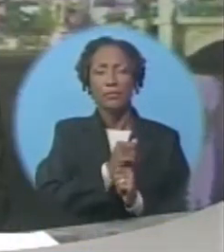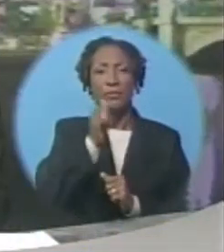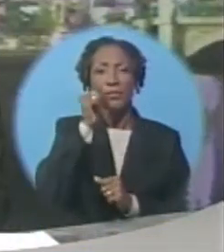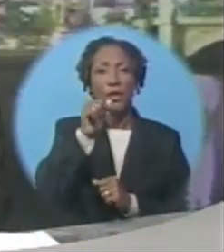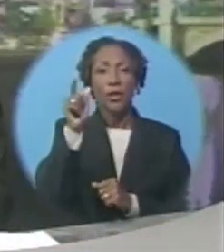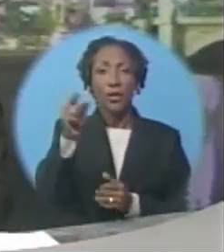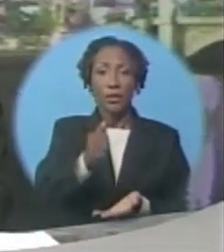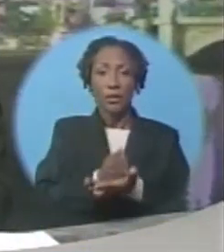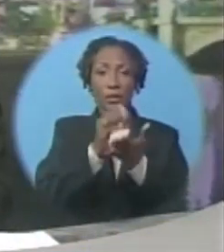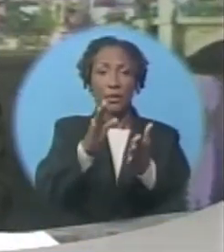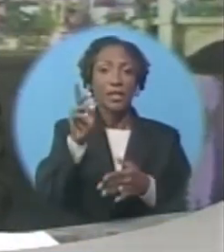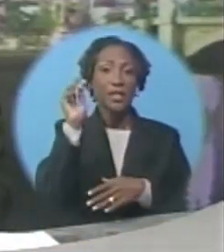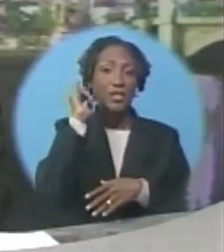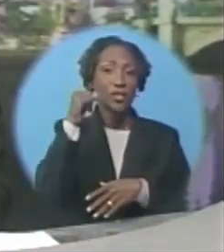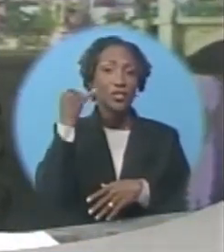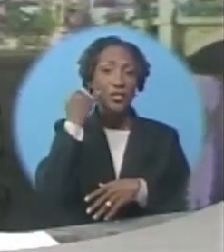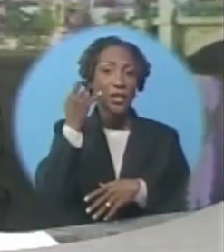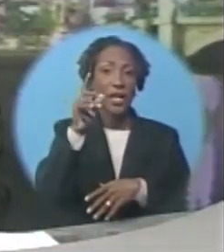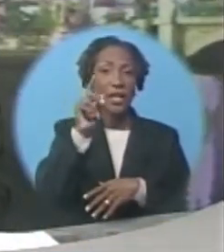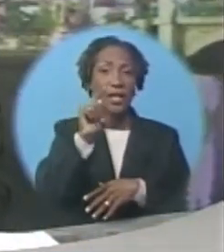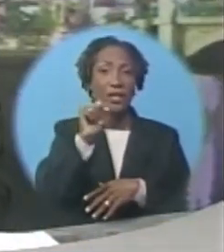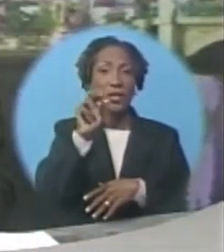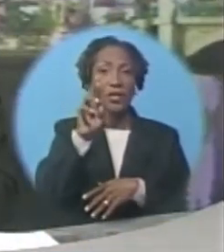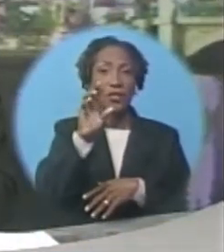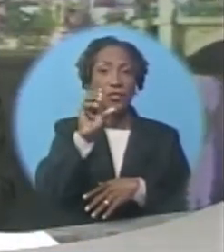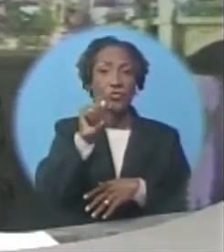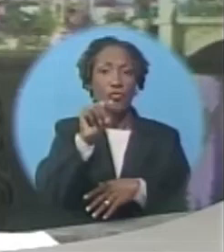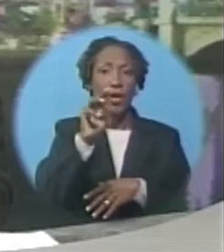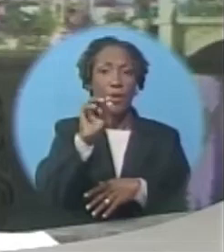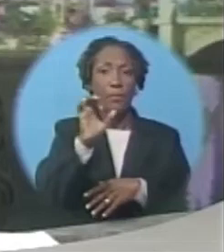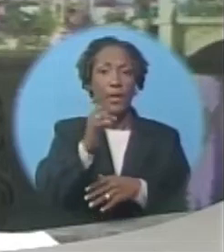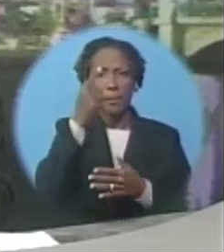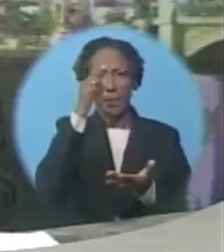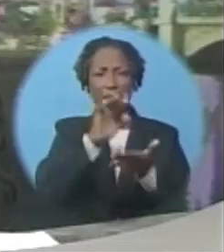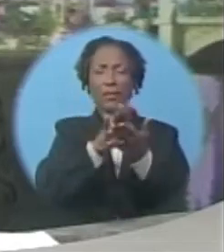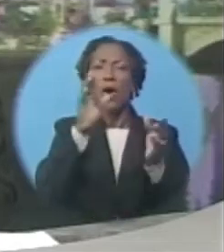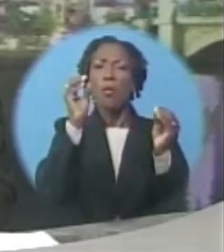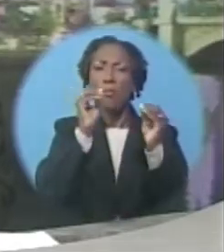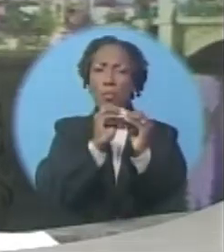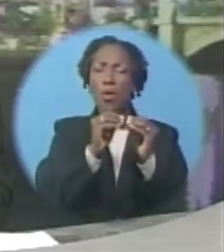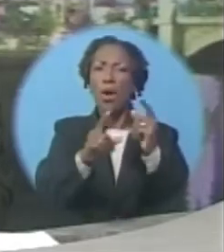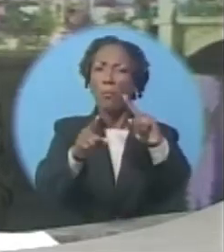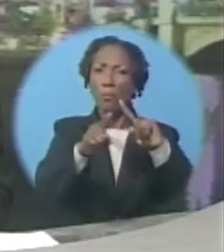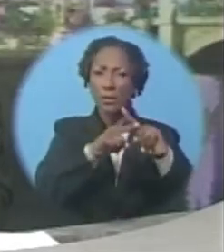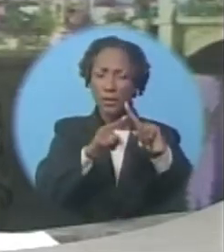Her assistant Janet Trotman believes more positive elements of African history should